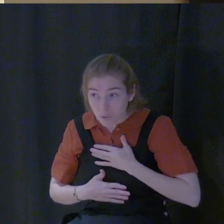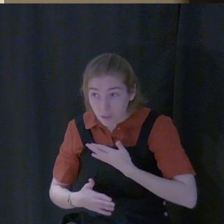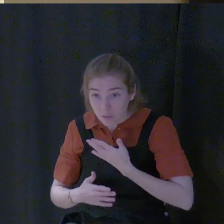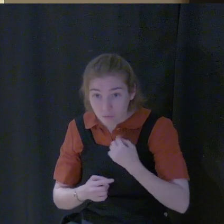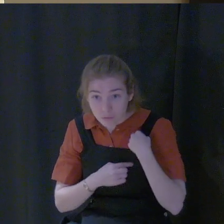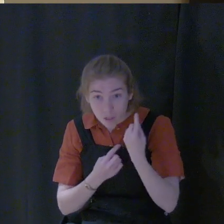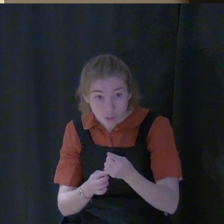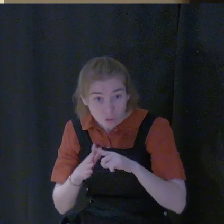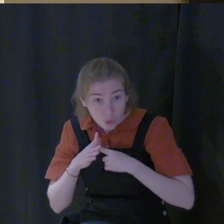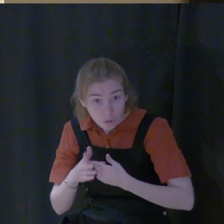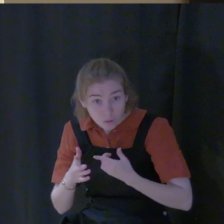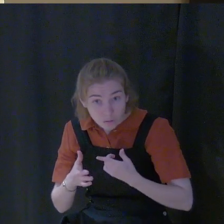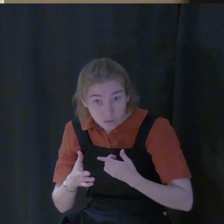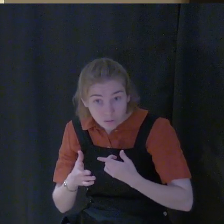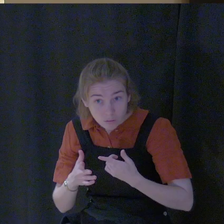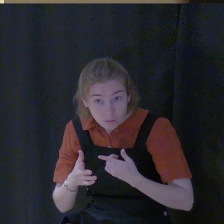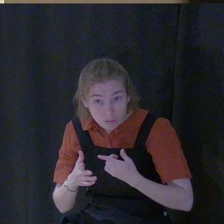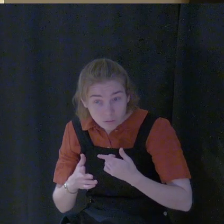started?